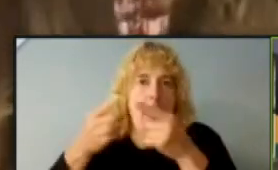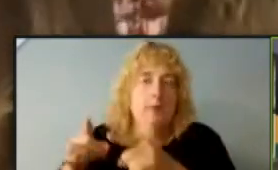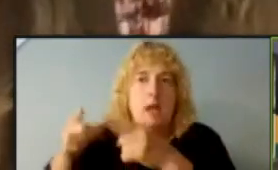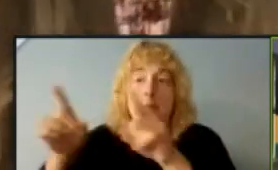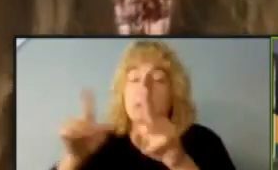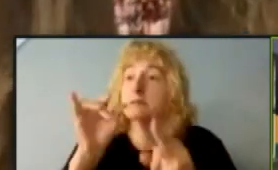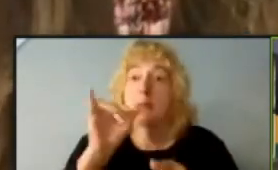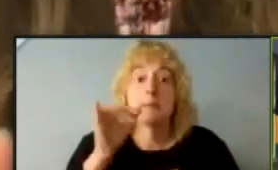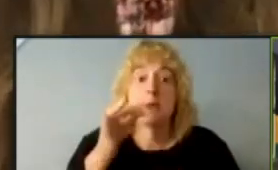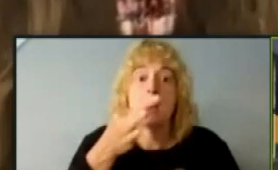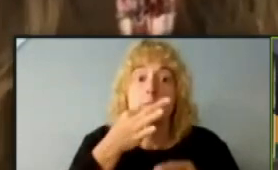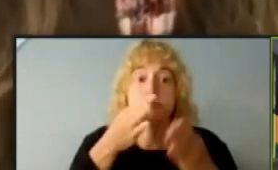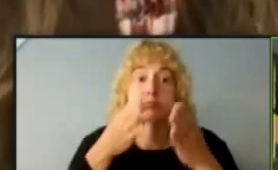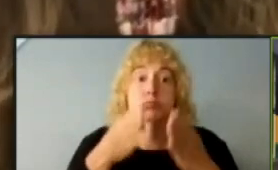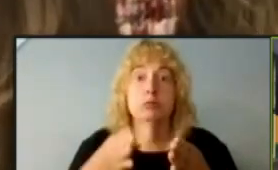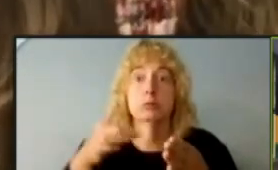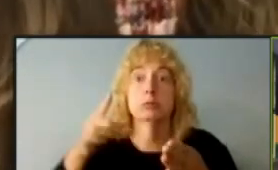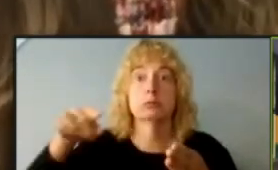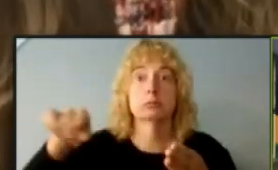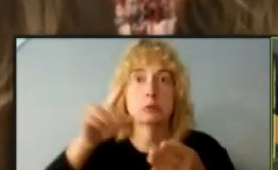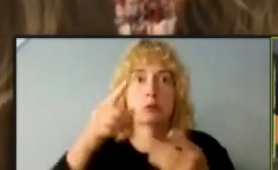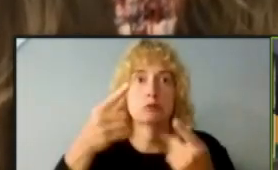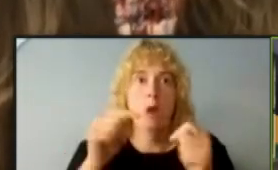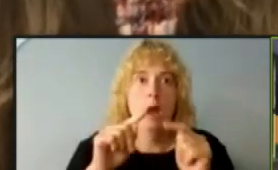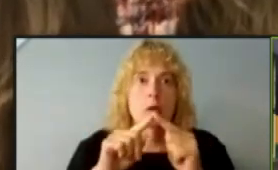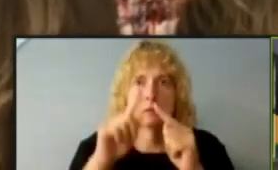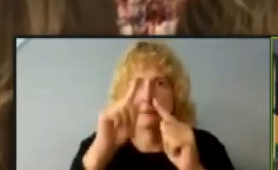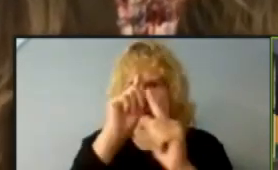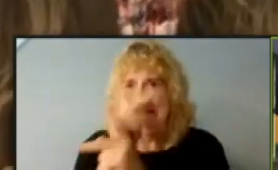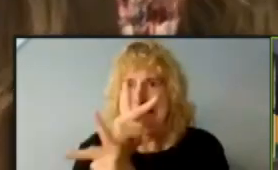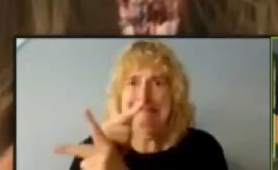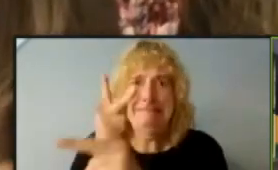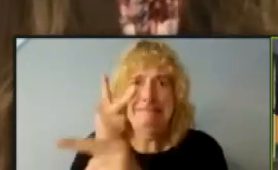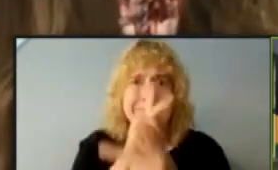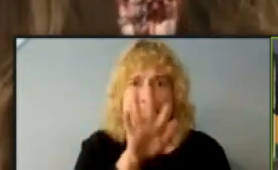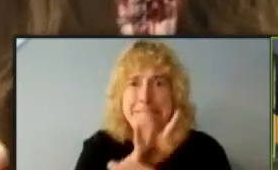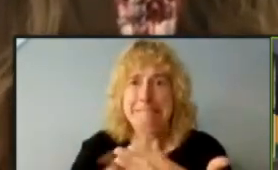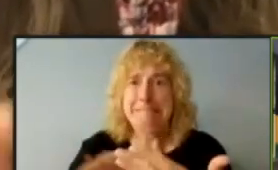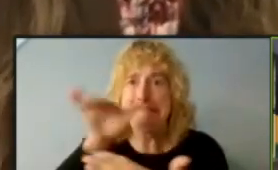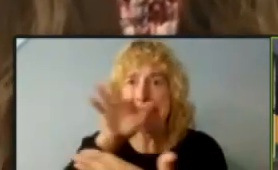figure it out as well. So I just wanted to take a